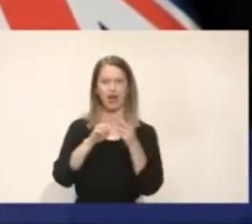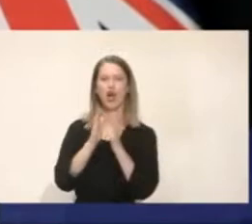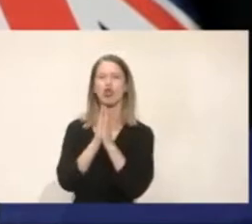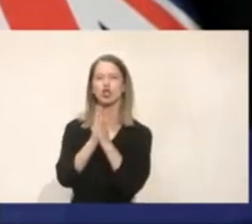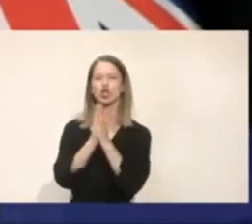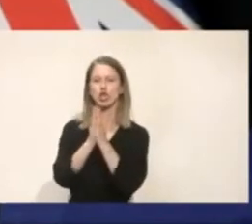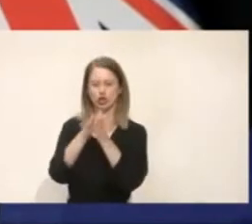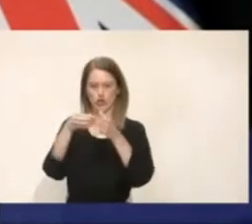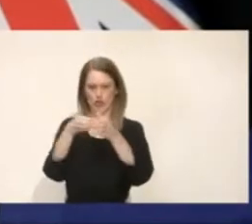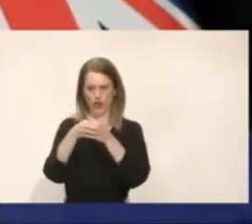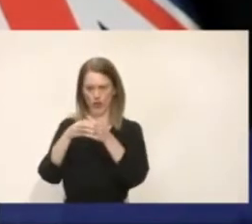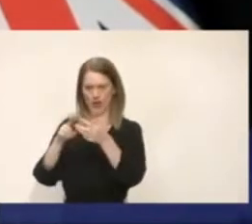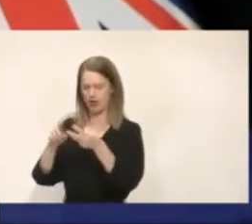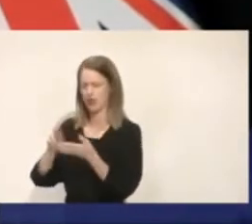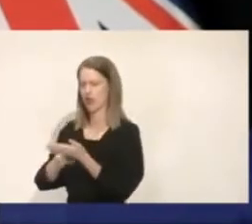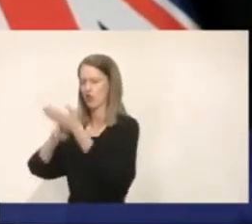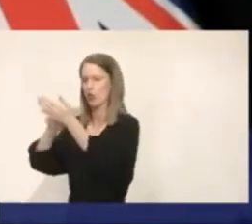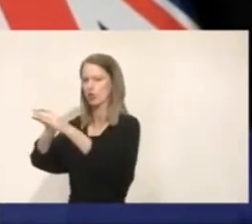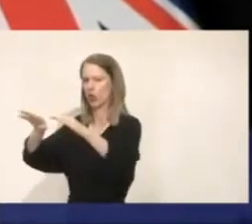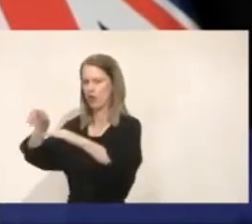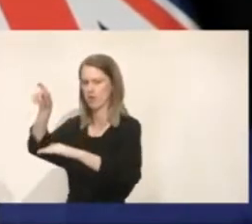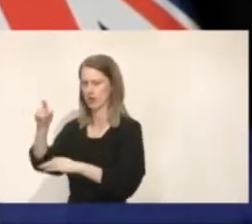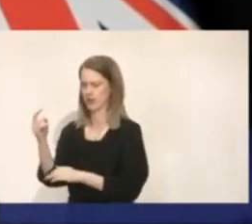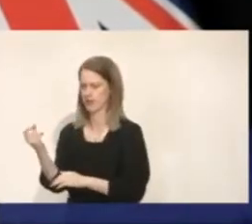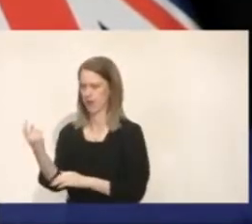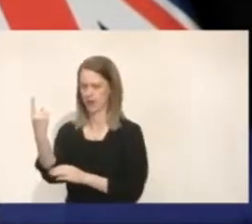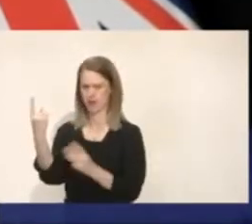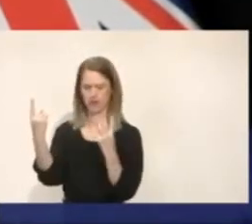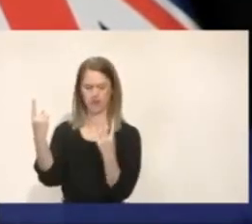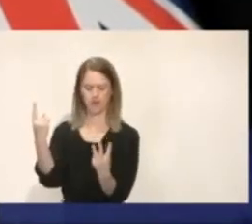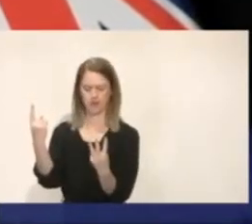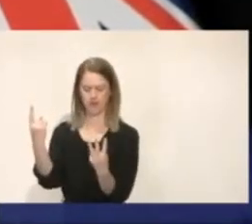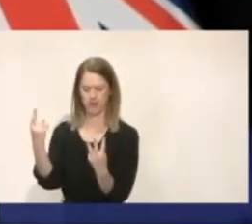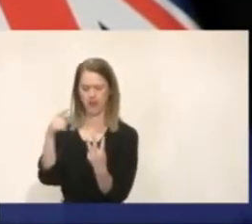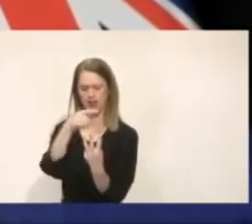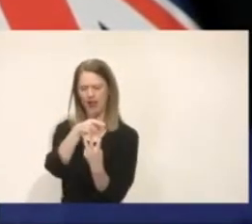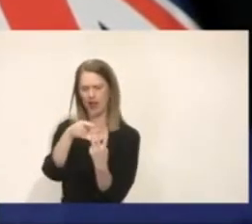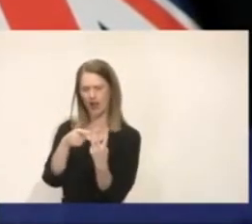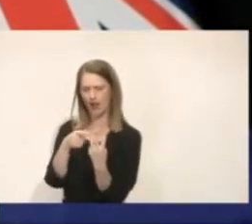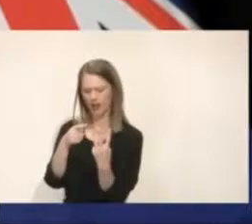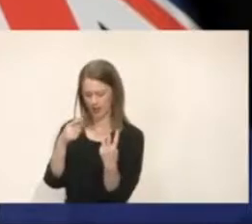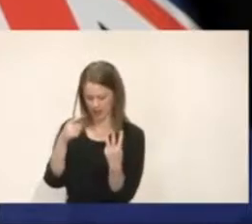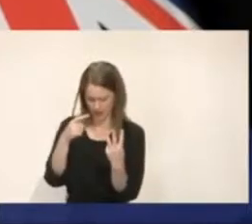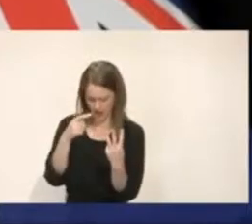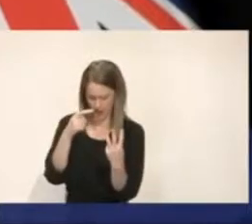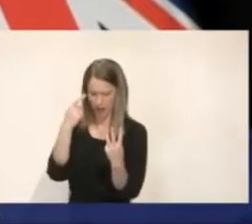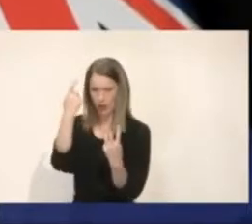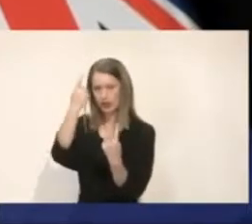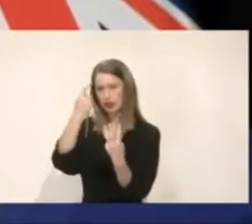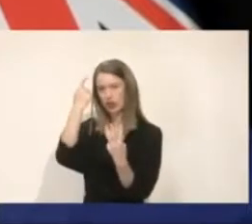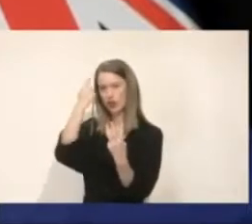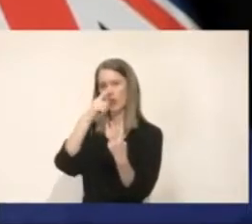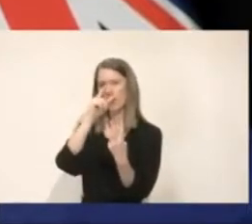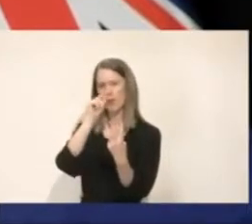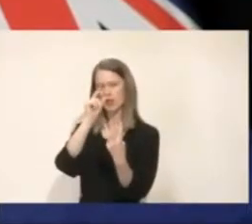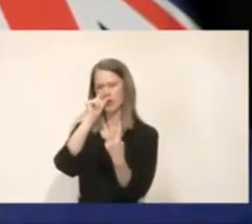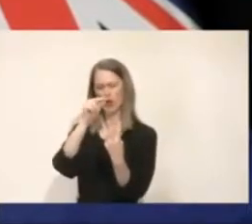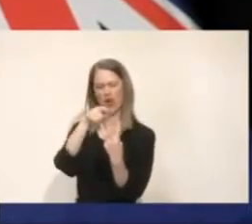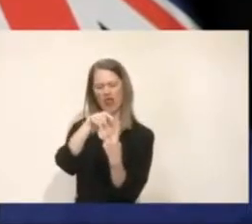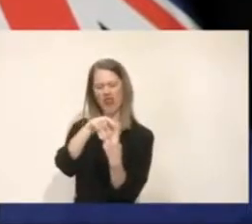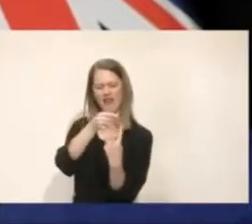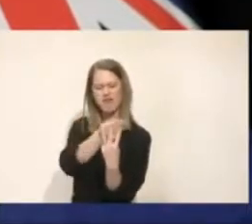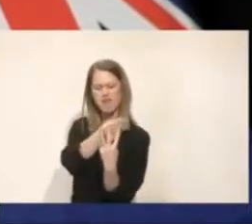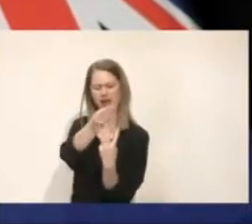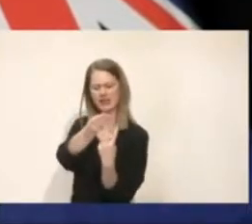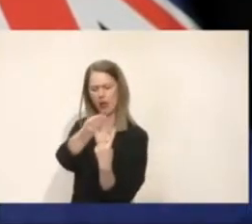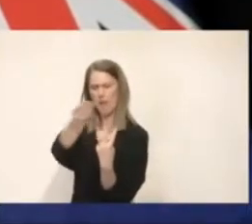not epidemiologically linked to the main cluster. The concern there is that there might be these missing links of transmission who